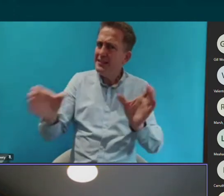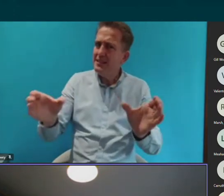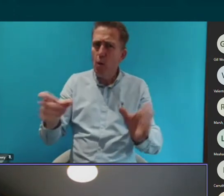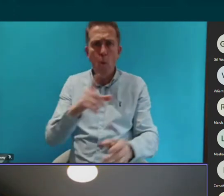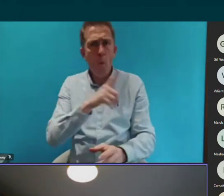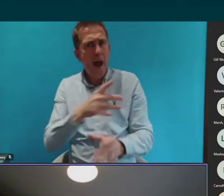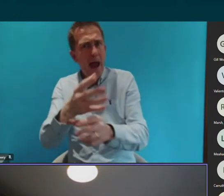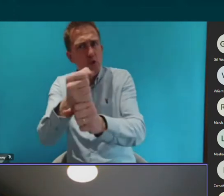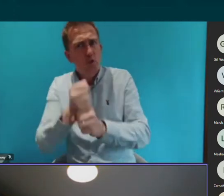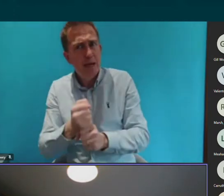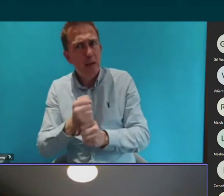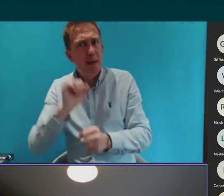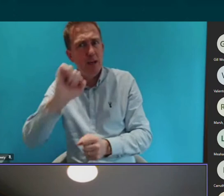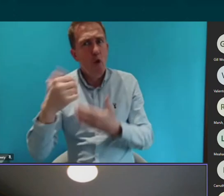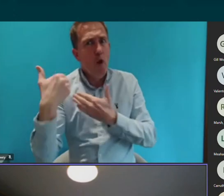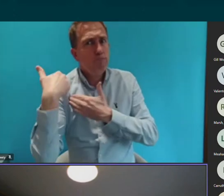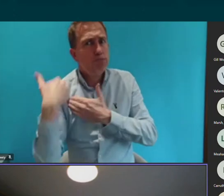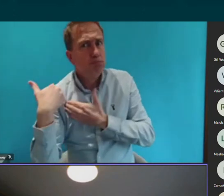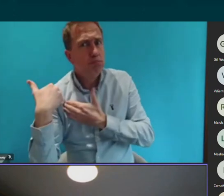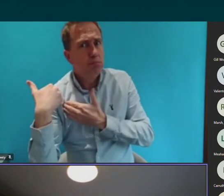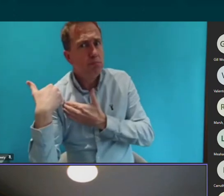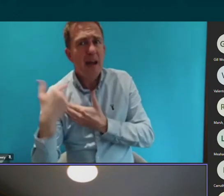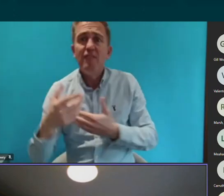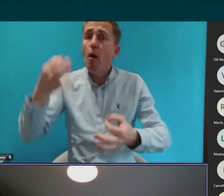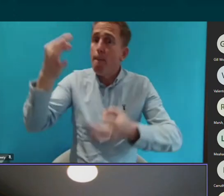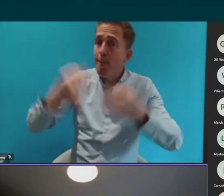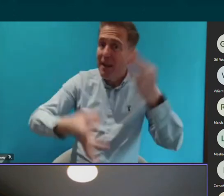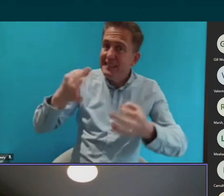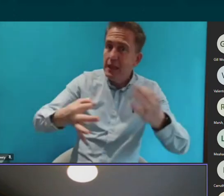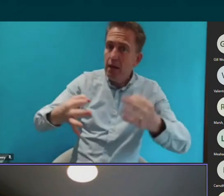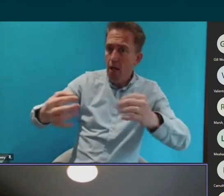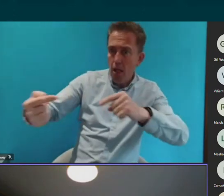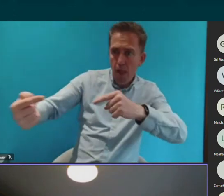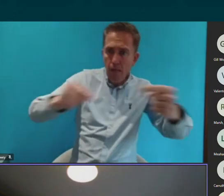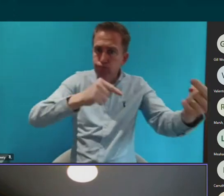positions? Surely if there are political differences,